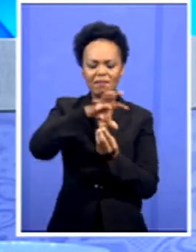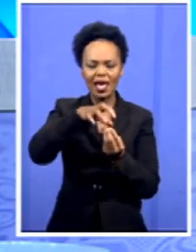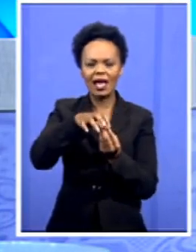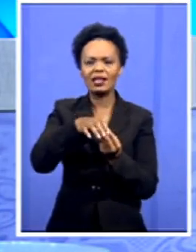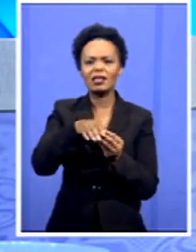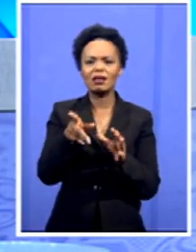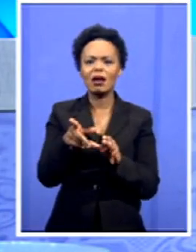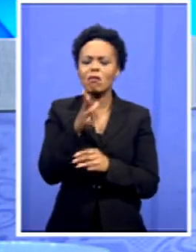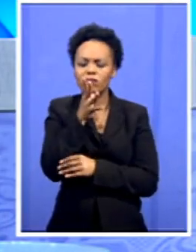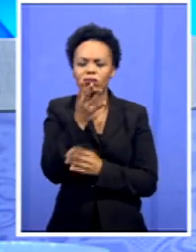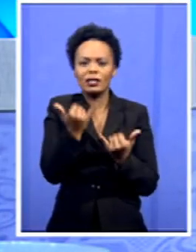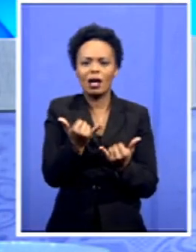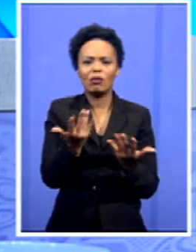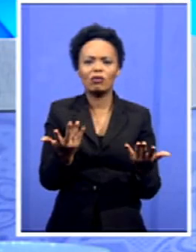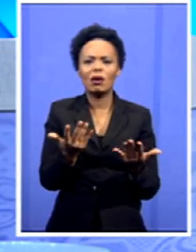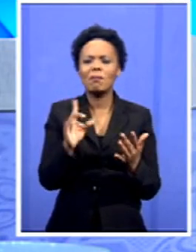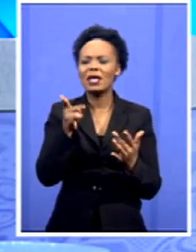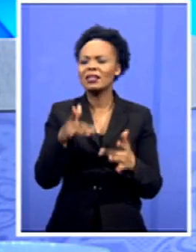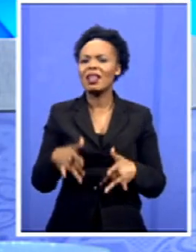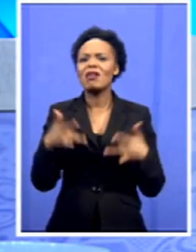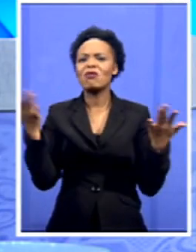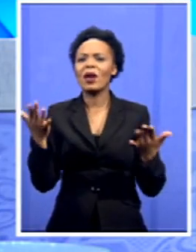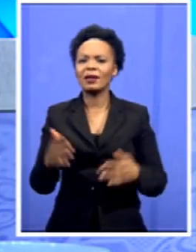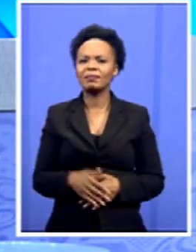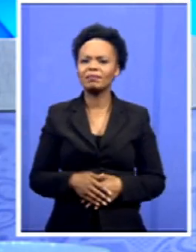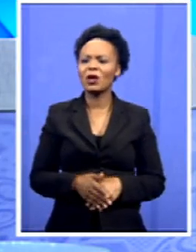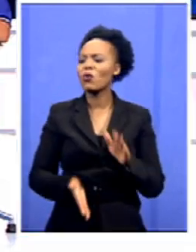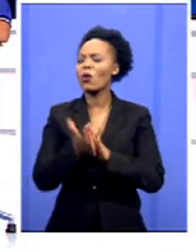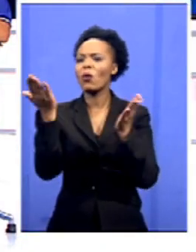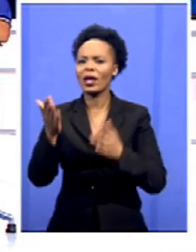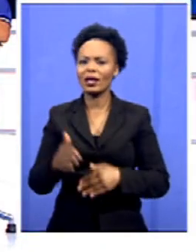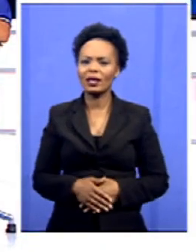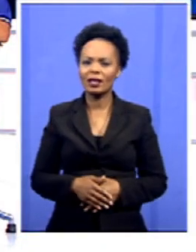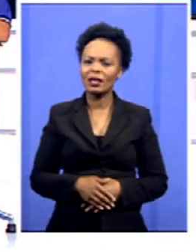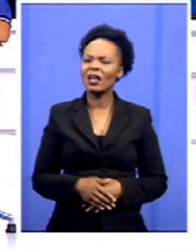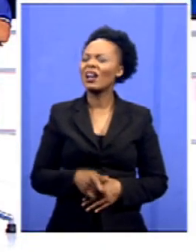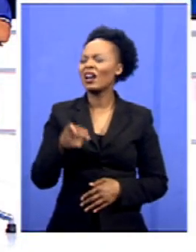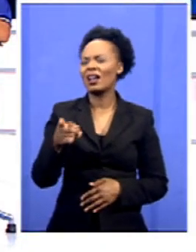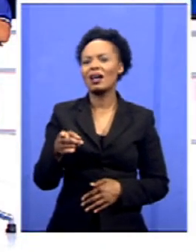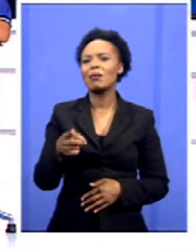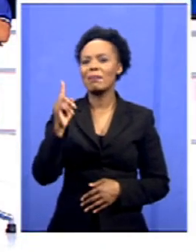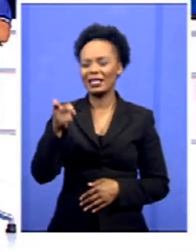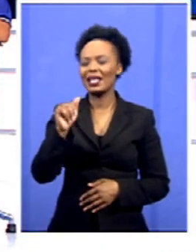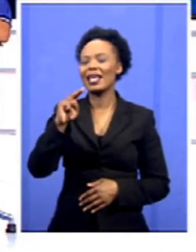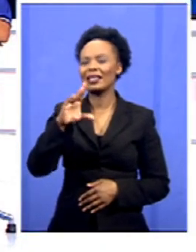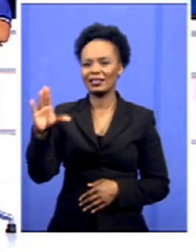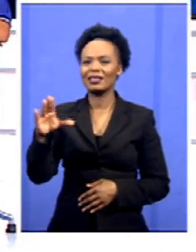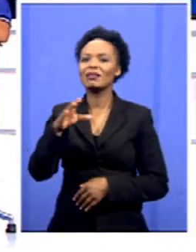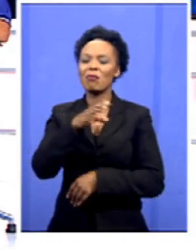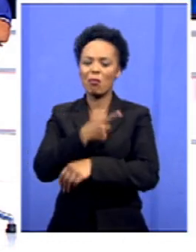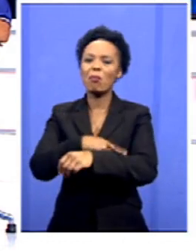to go? Where are they supposed to live? The only way is to put the ANC in power in Midval. I mean, I've said that we've proven with